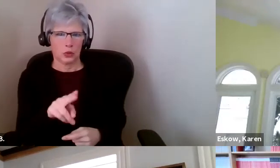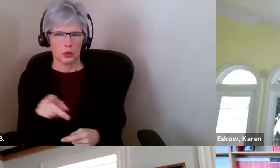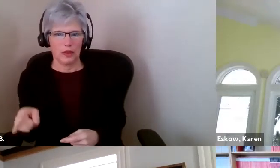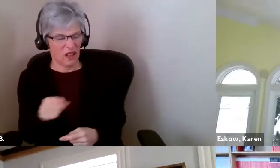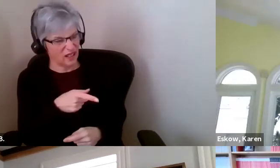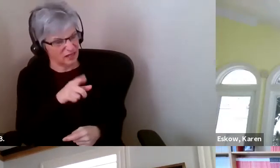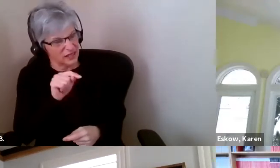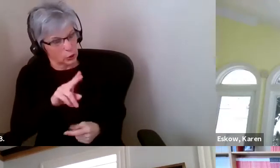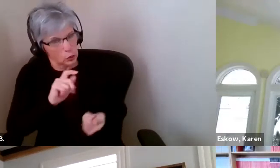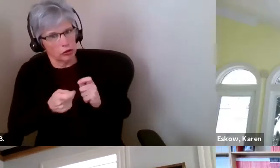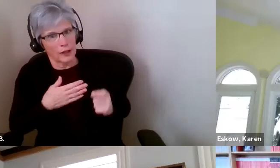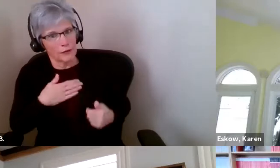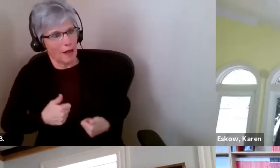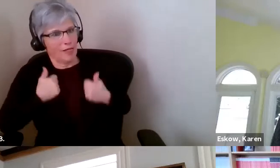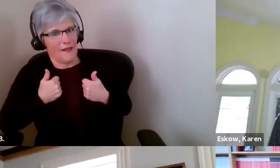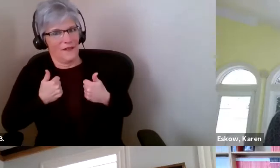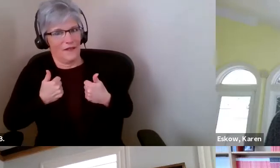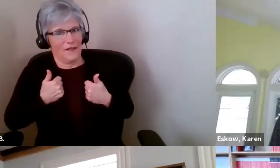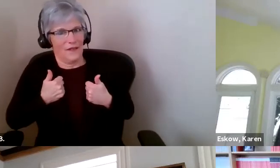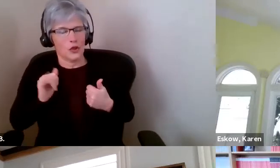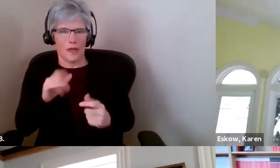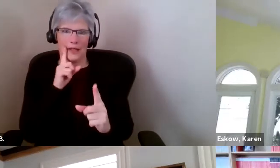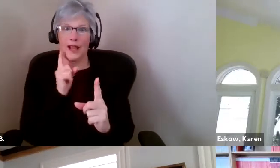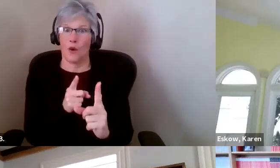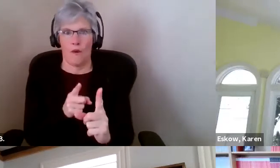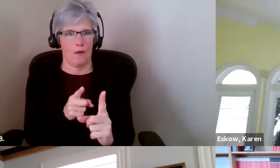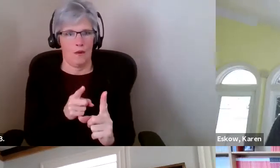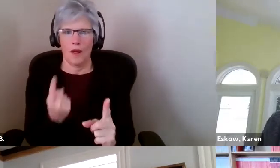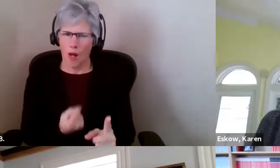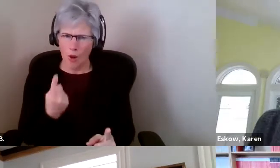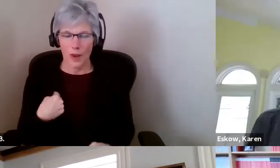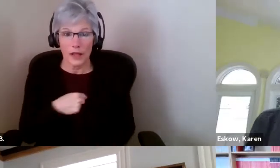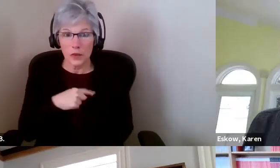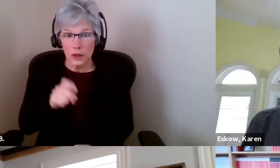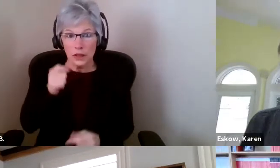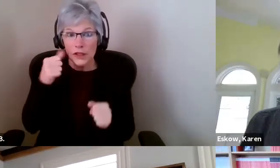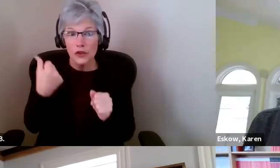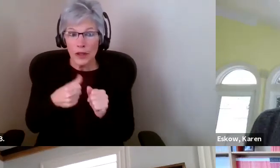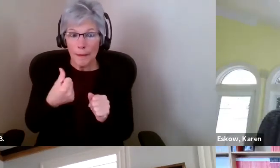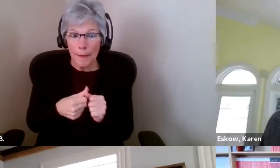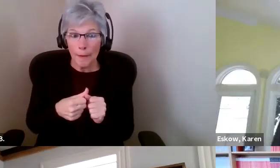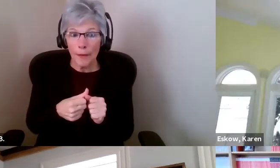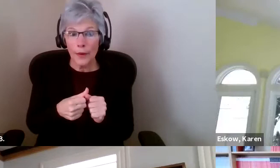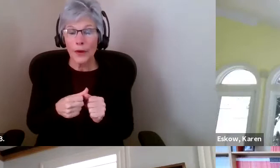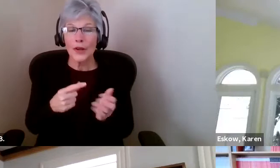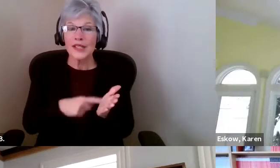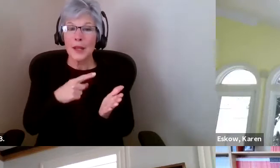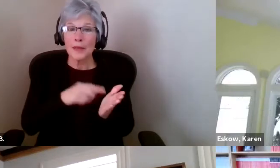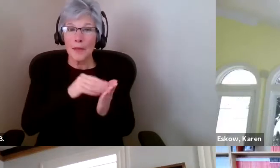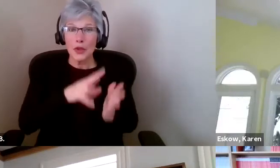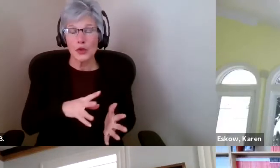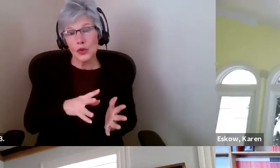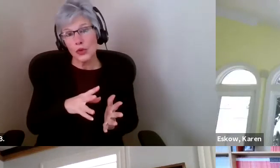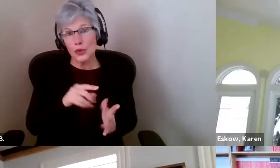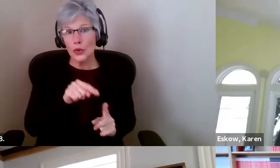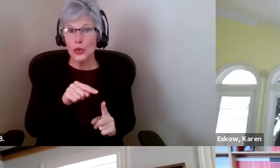what, you know, we need to aspire to all the time. And we need to remember that sometimes the squeakiest wheel in the class, the student who's